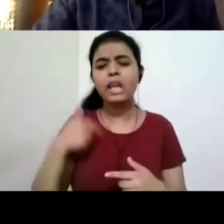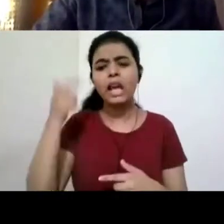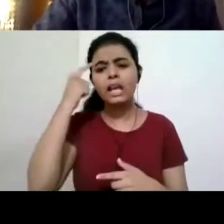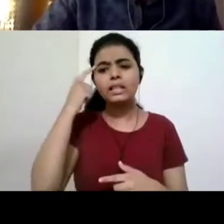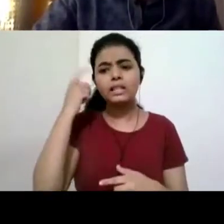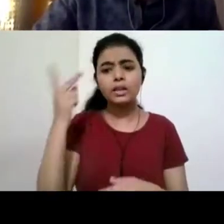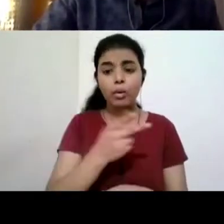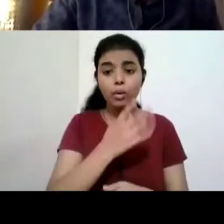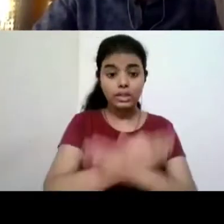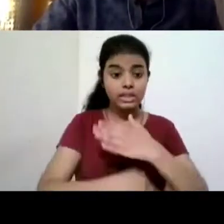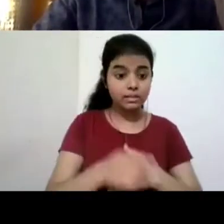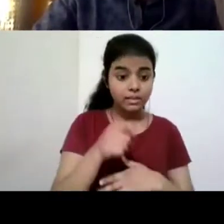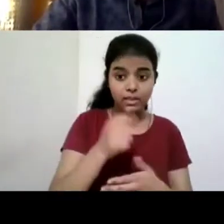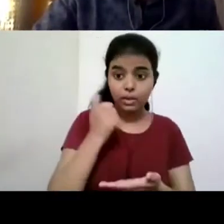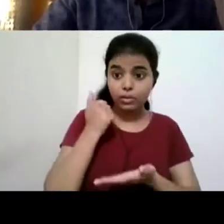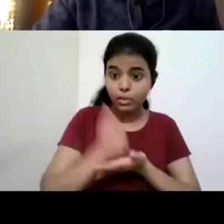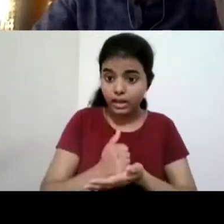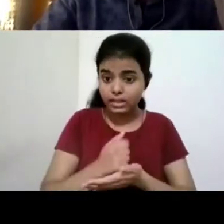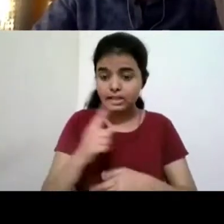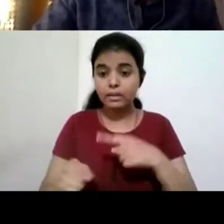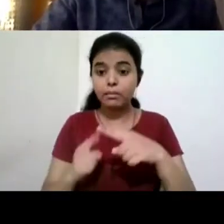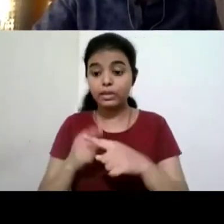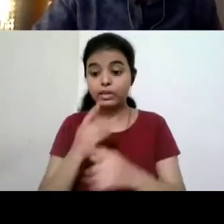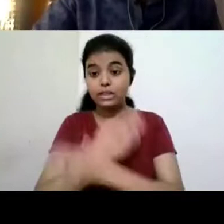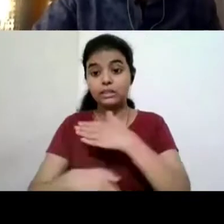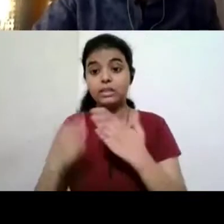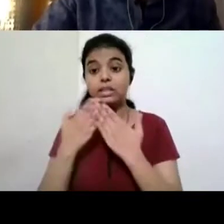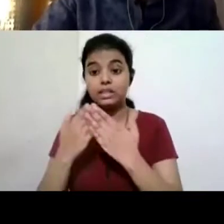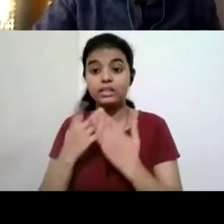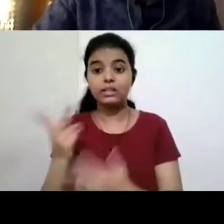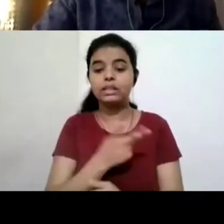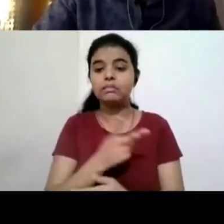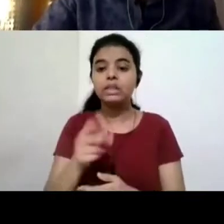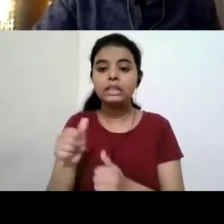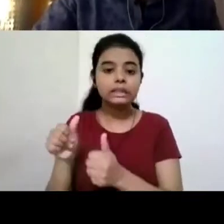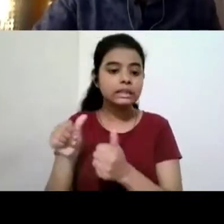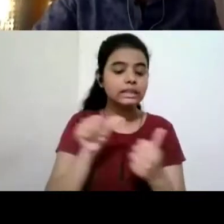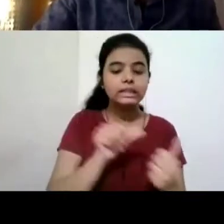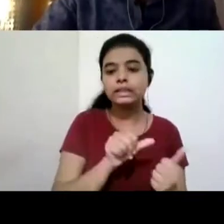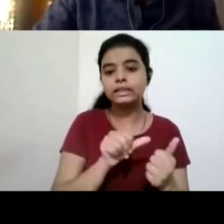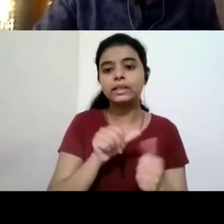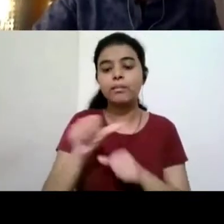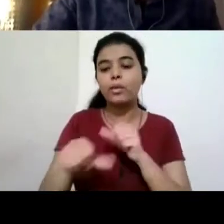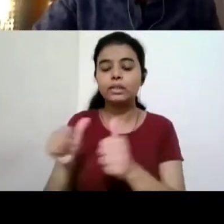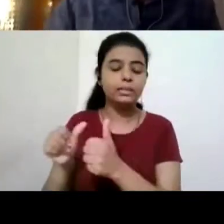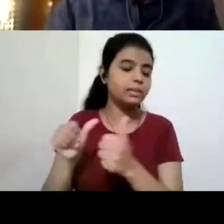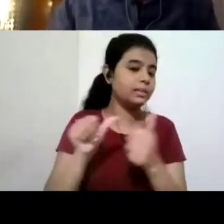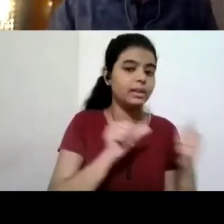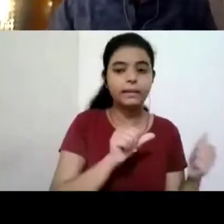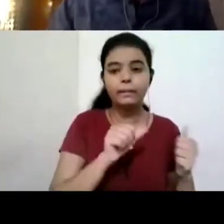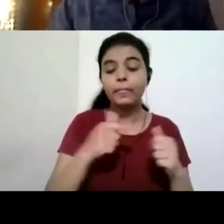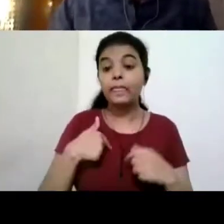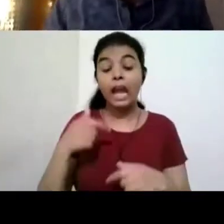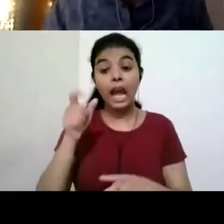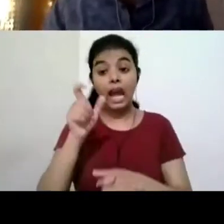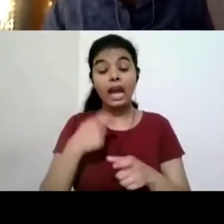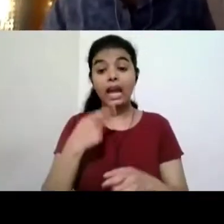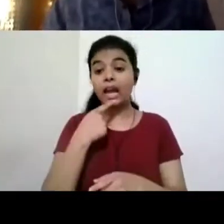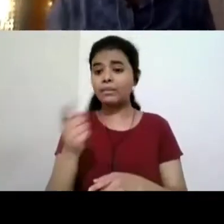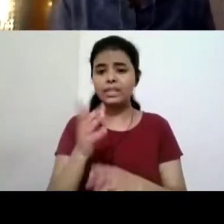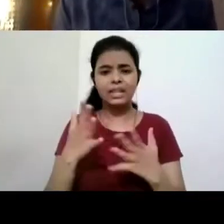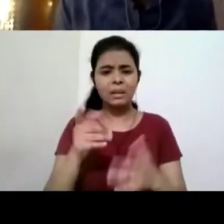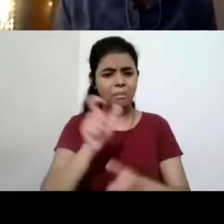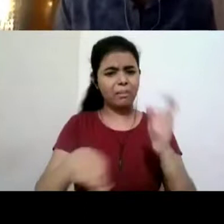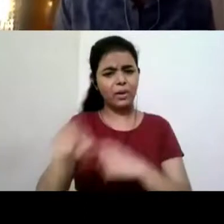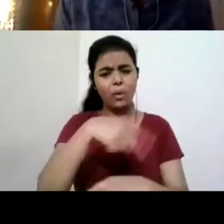both disability rights and disability studies has reversed that process. And you start, I'm not saying every person with disabilities